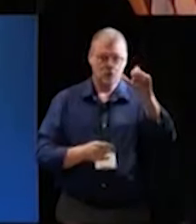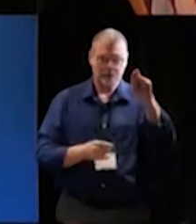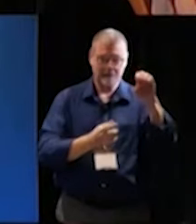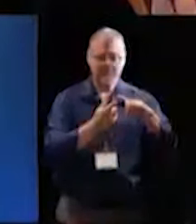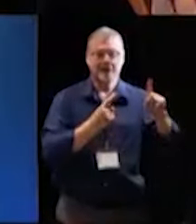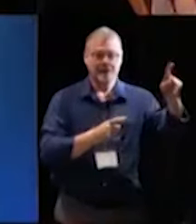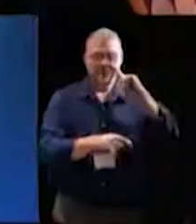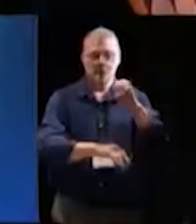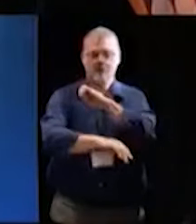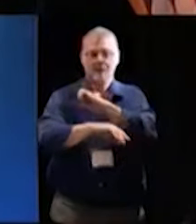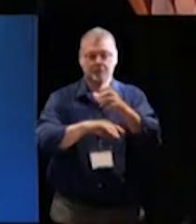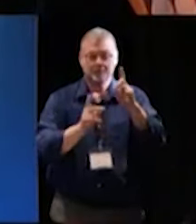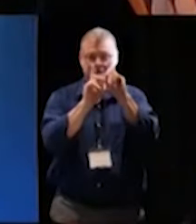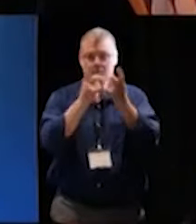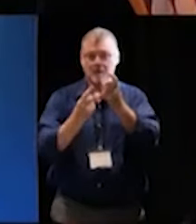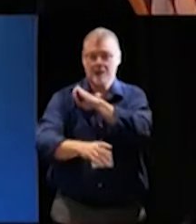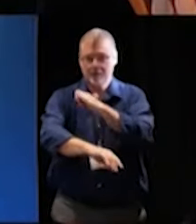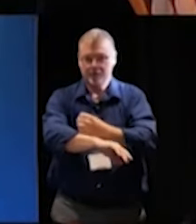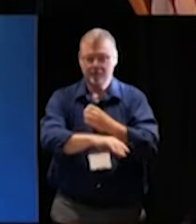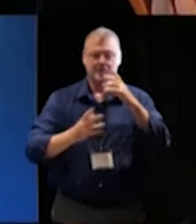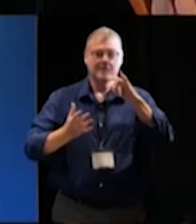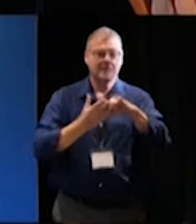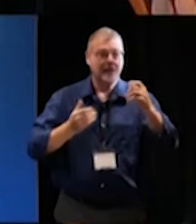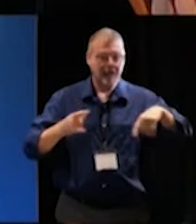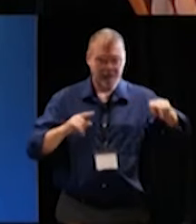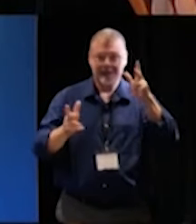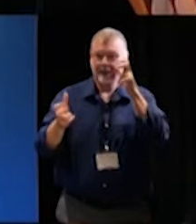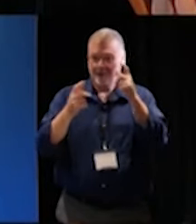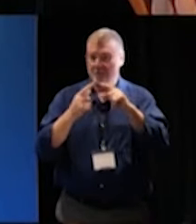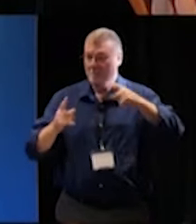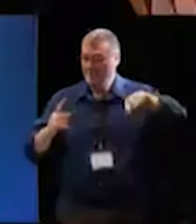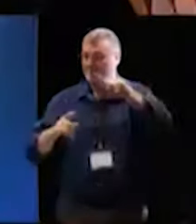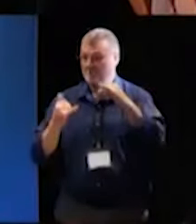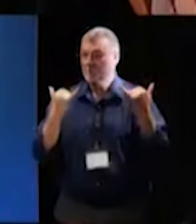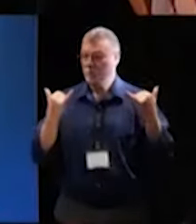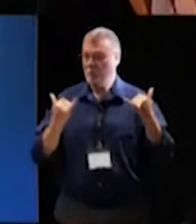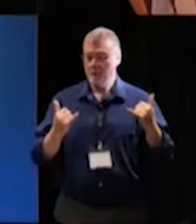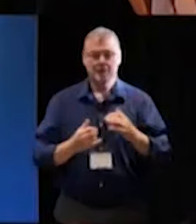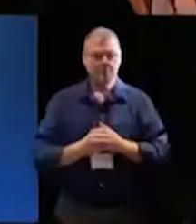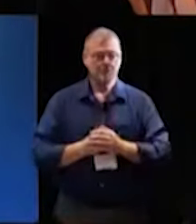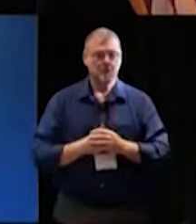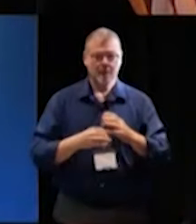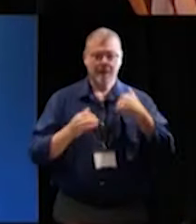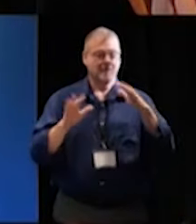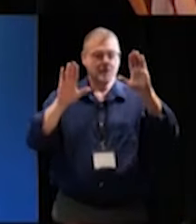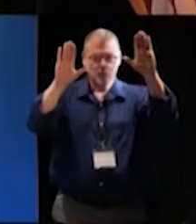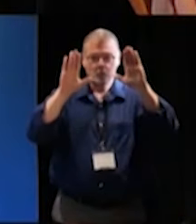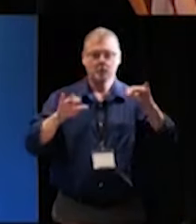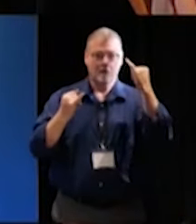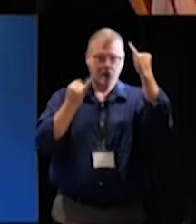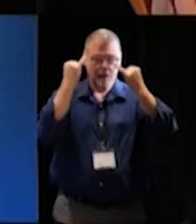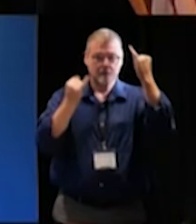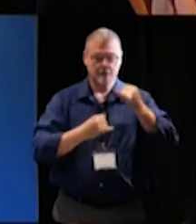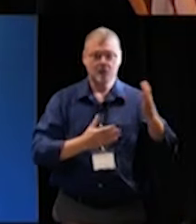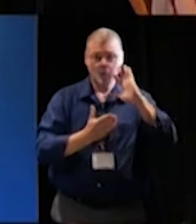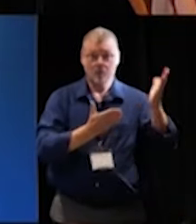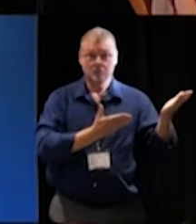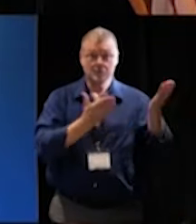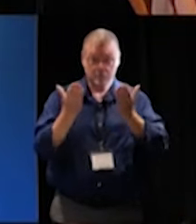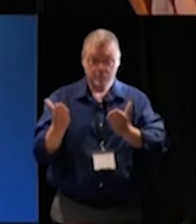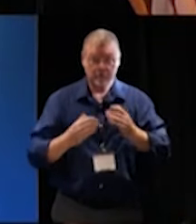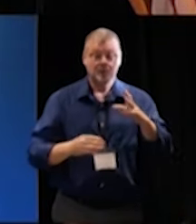Department of Energy, I want to welcome him. Make sure you hear from him today as well. Many great ideas he's going to bring to us. And also